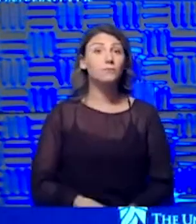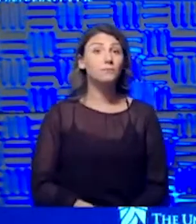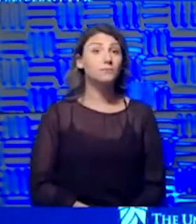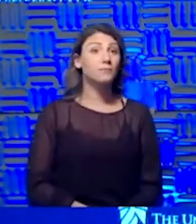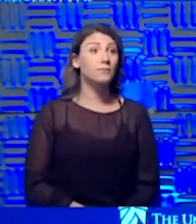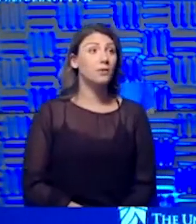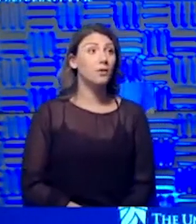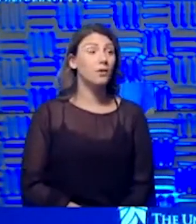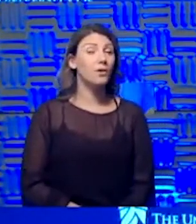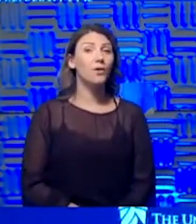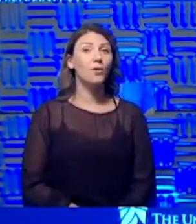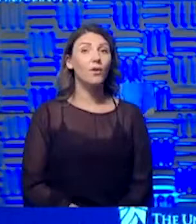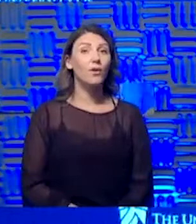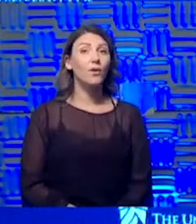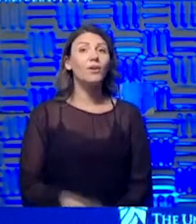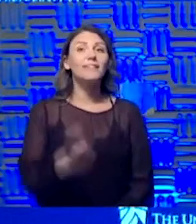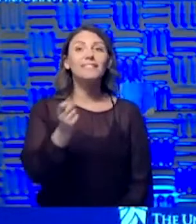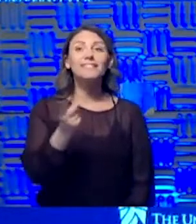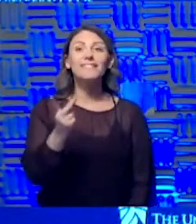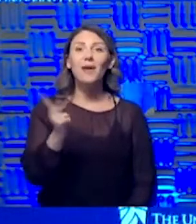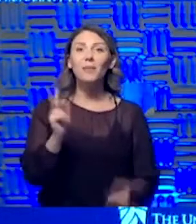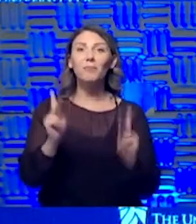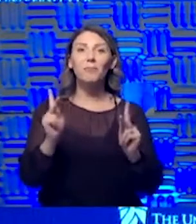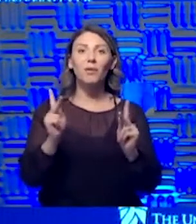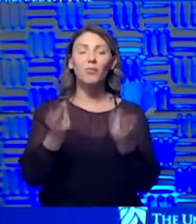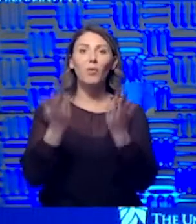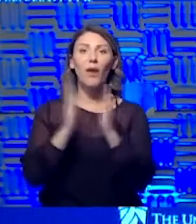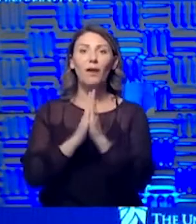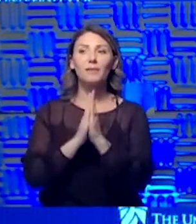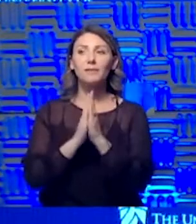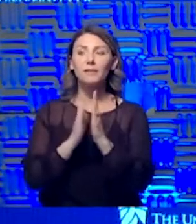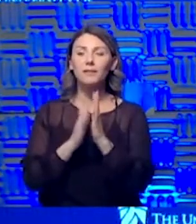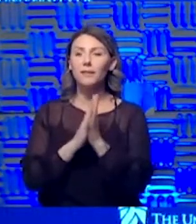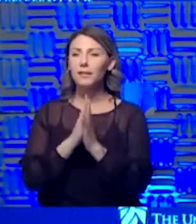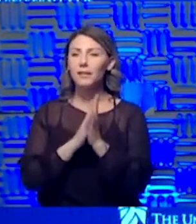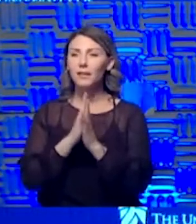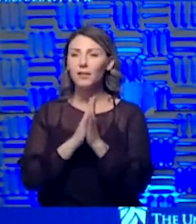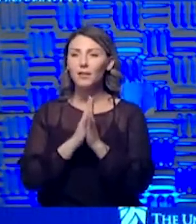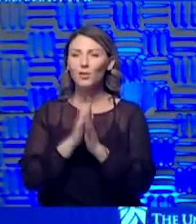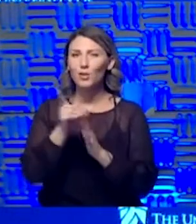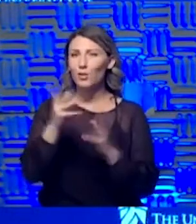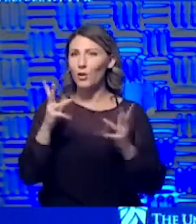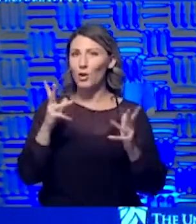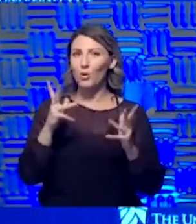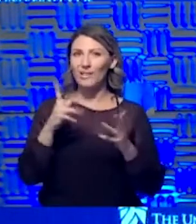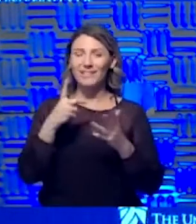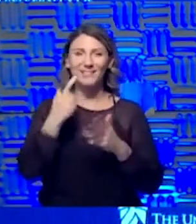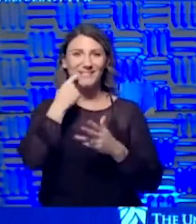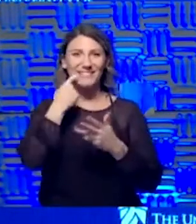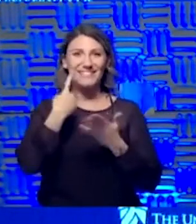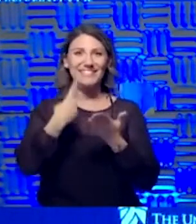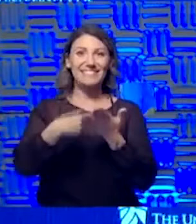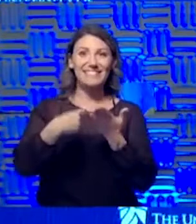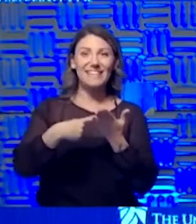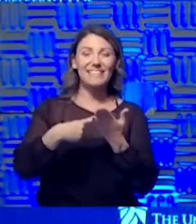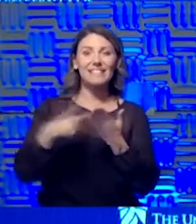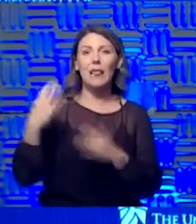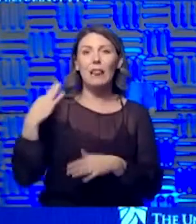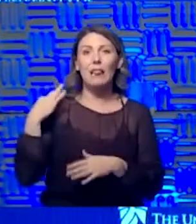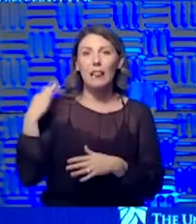Anybody else? We have some people who are asking. I think you've just been talking about elective